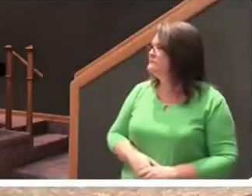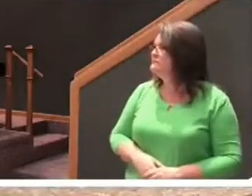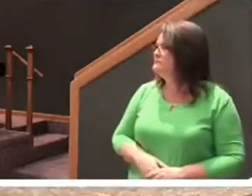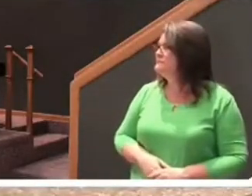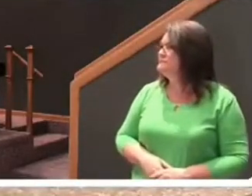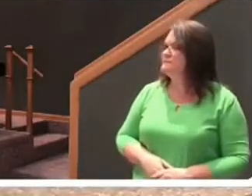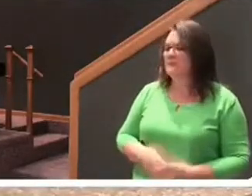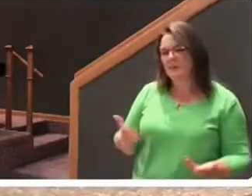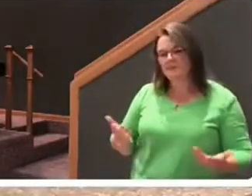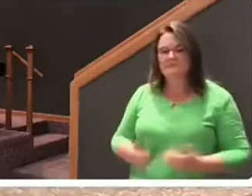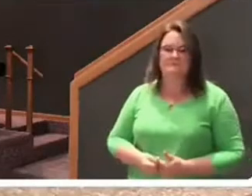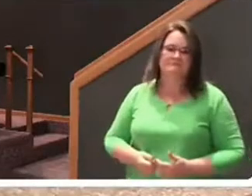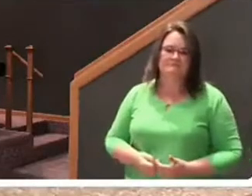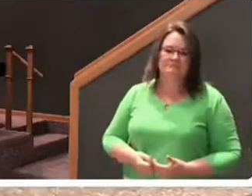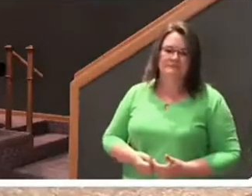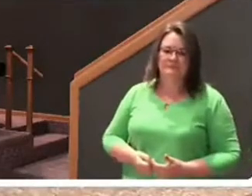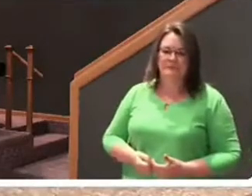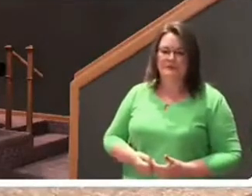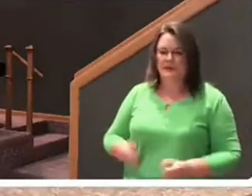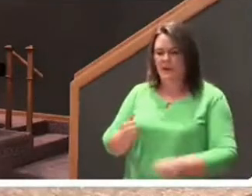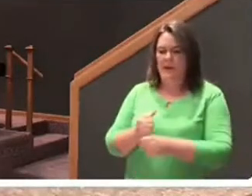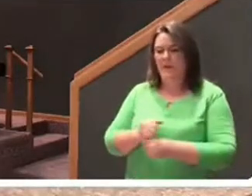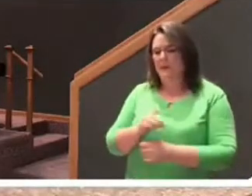we'll just make do.